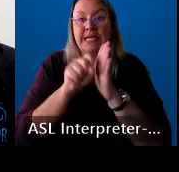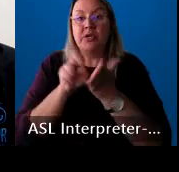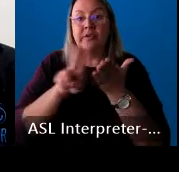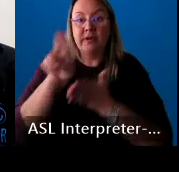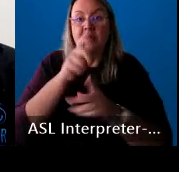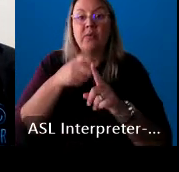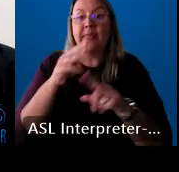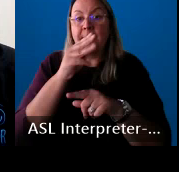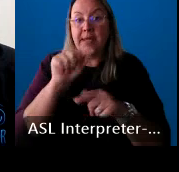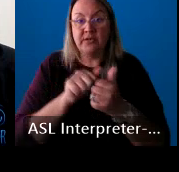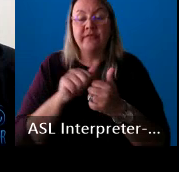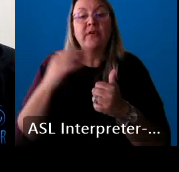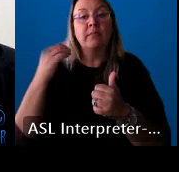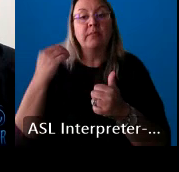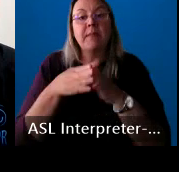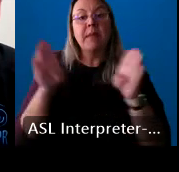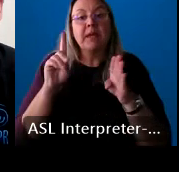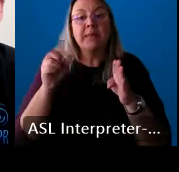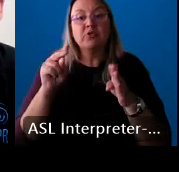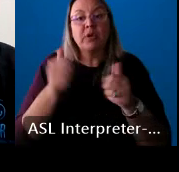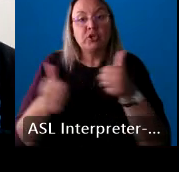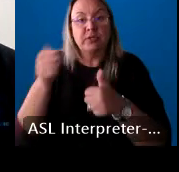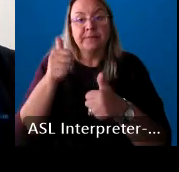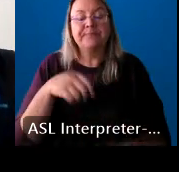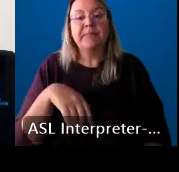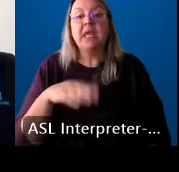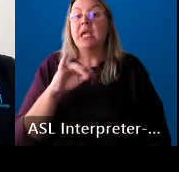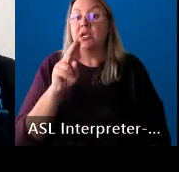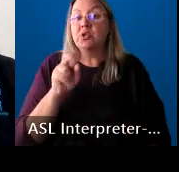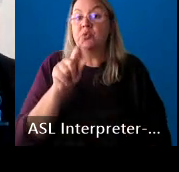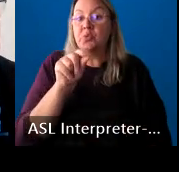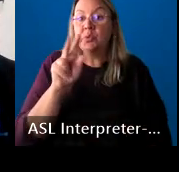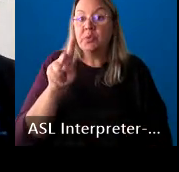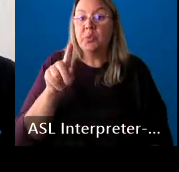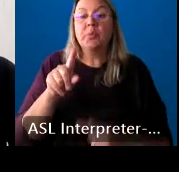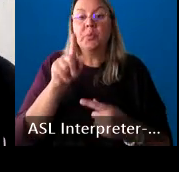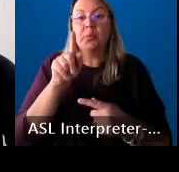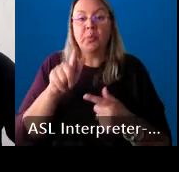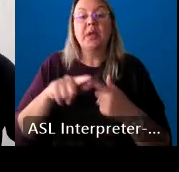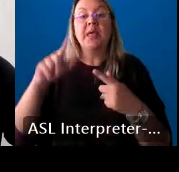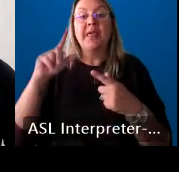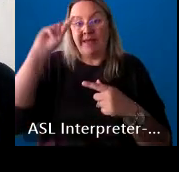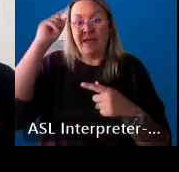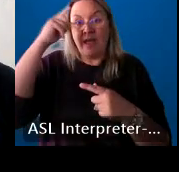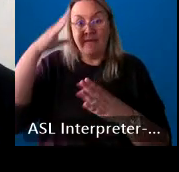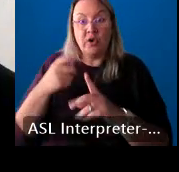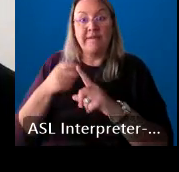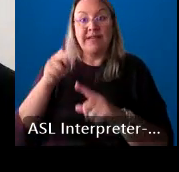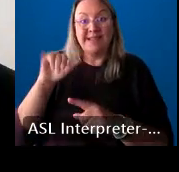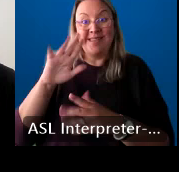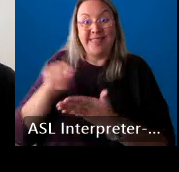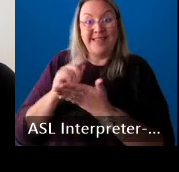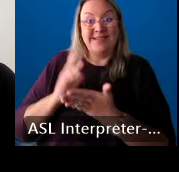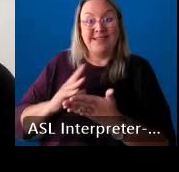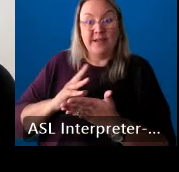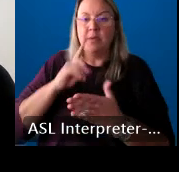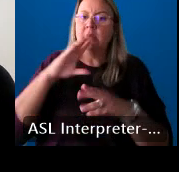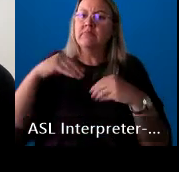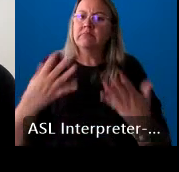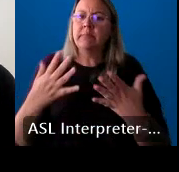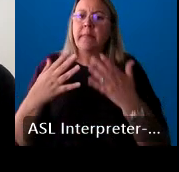administration in May of 2020. In June of 2021, he was appointed by Governor Andy Beshear to the Advisory Board of Recovery